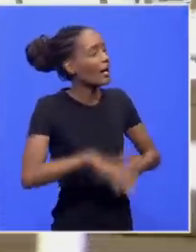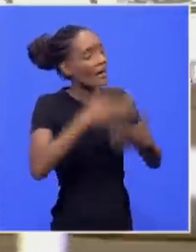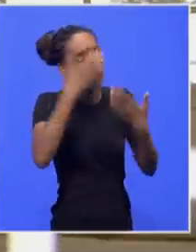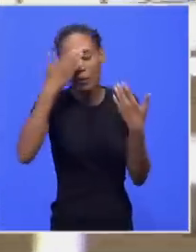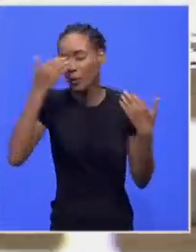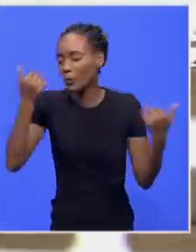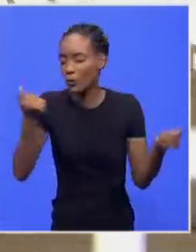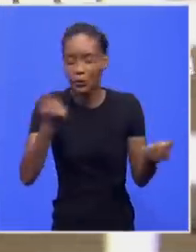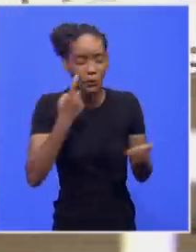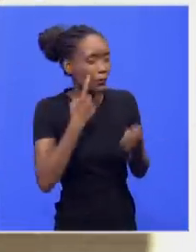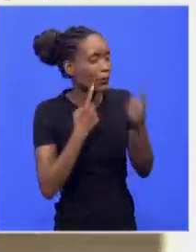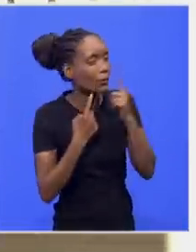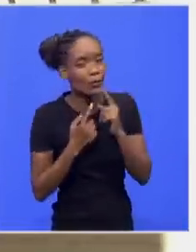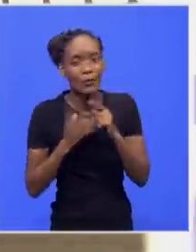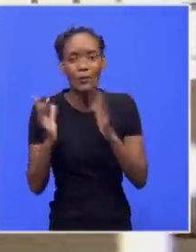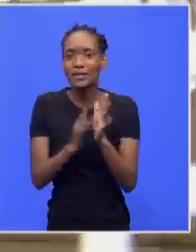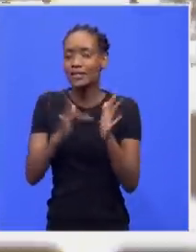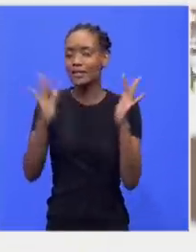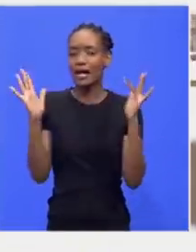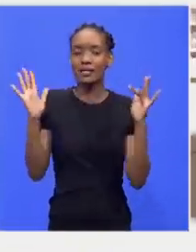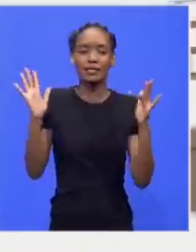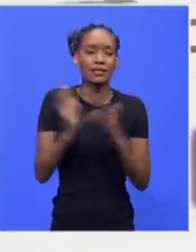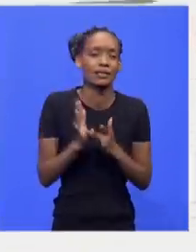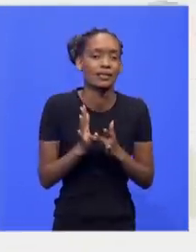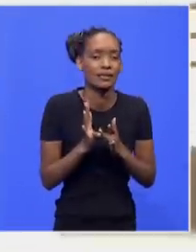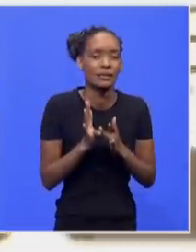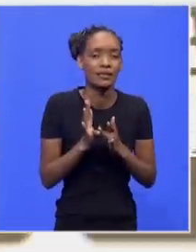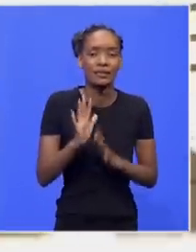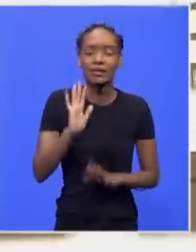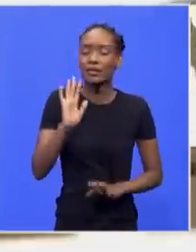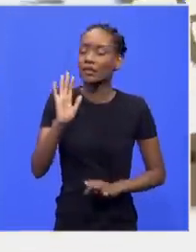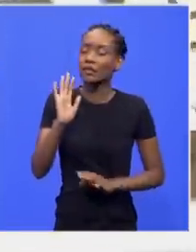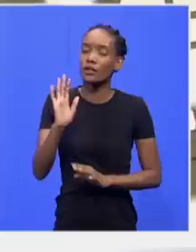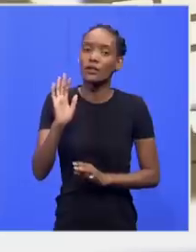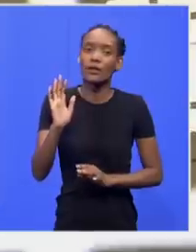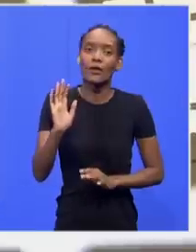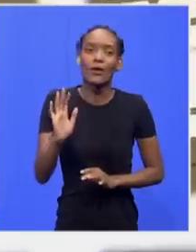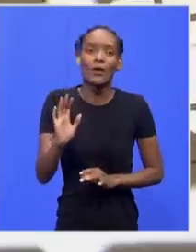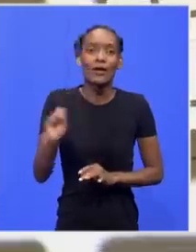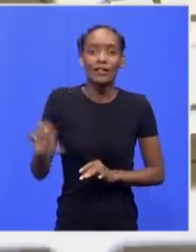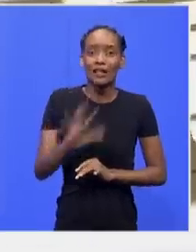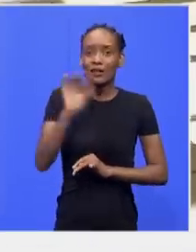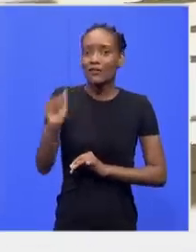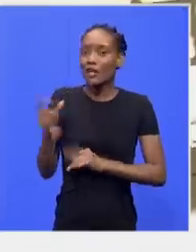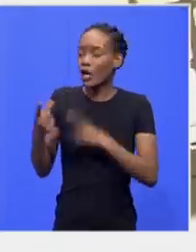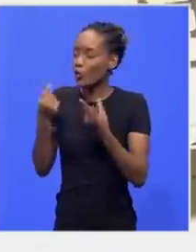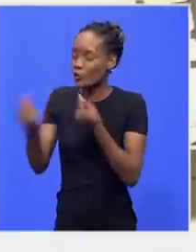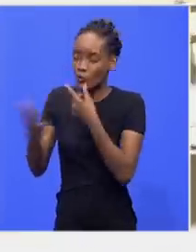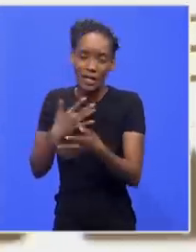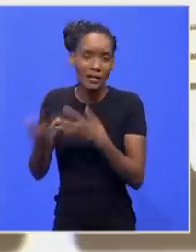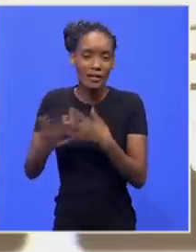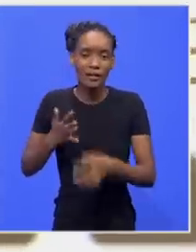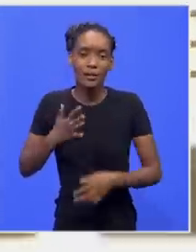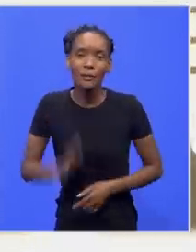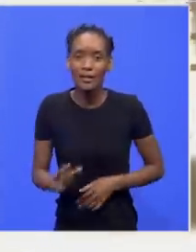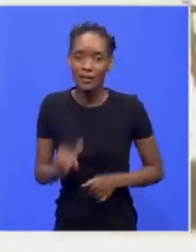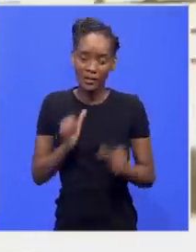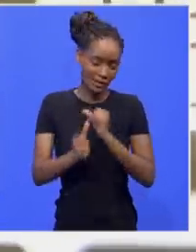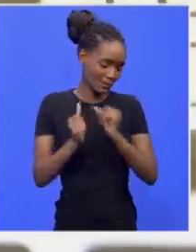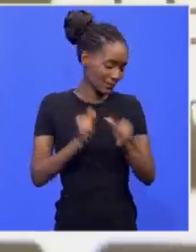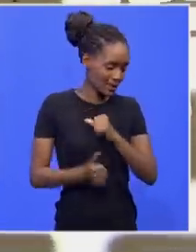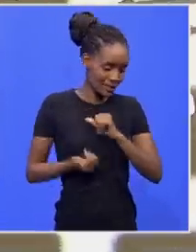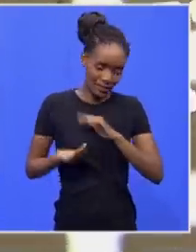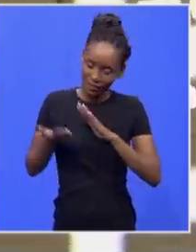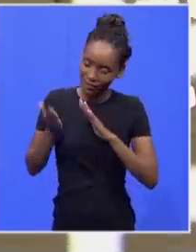know. Jesus, let South Africa do whatever they want. It's better to die, my sister.